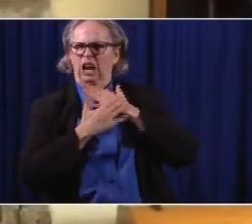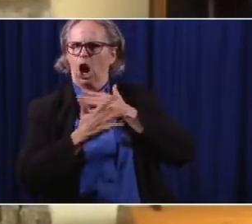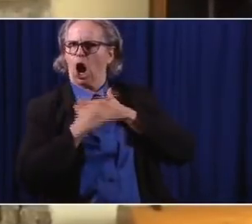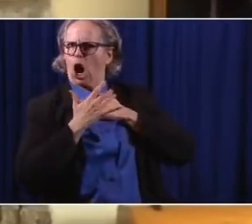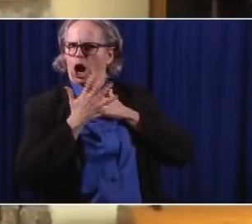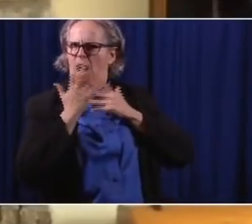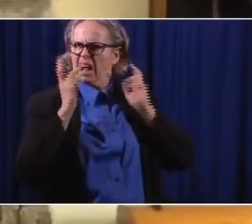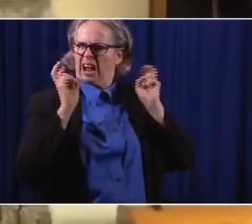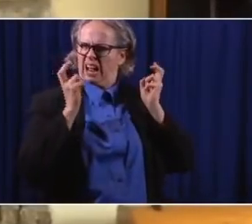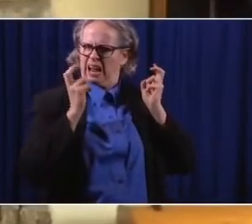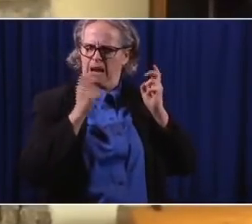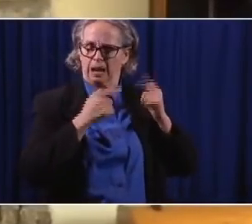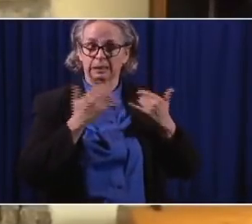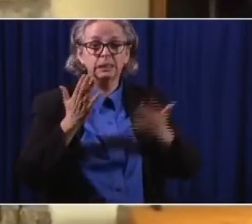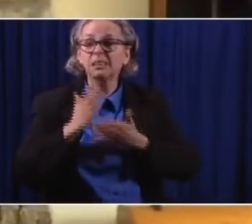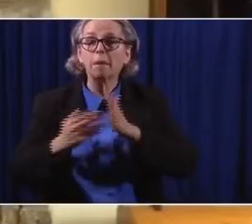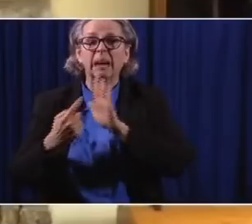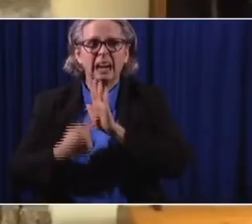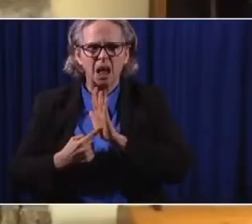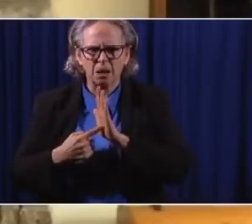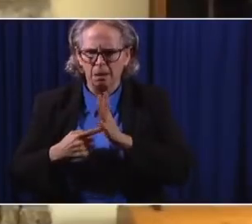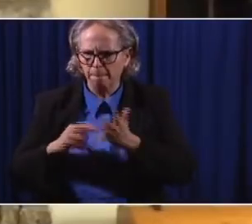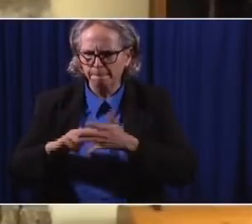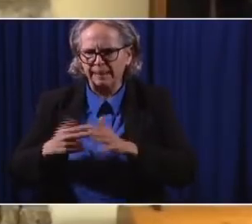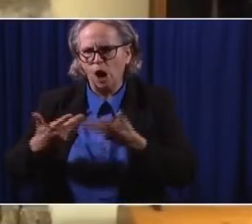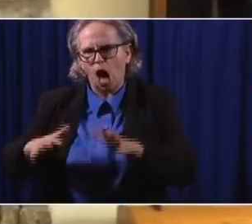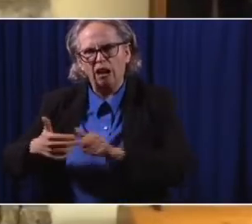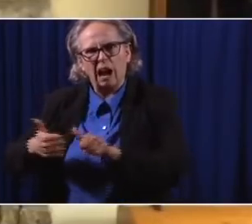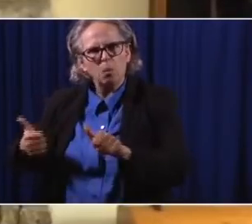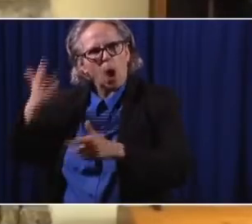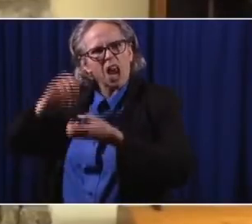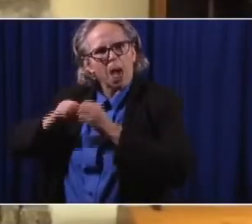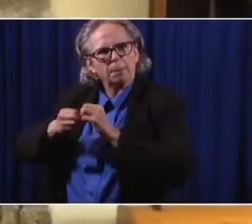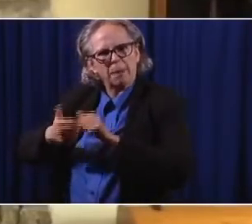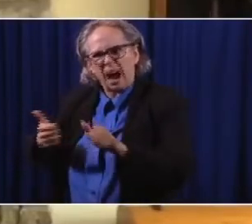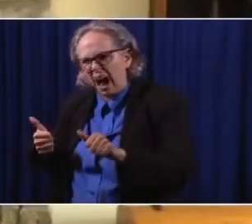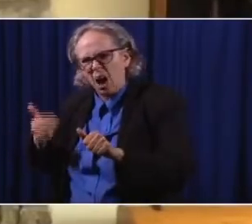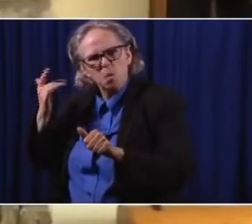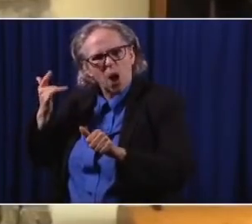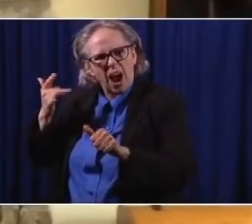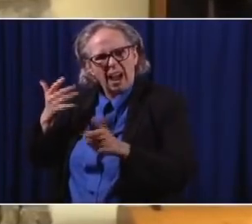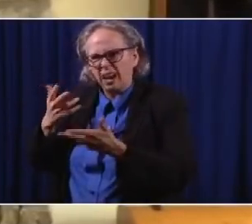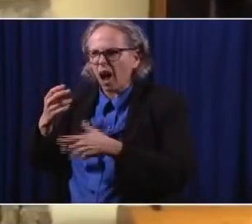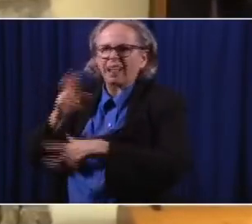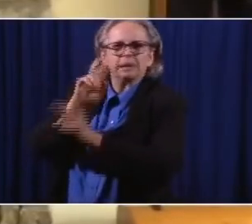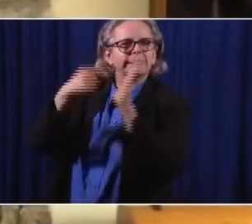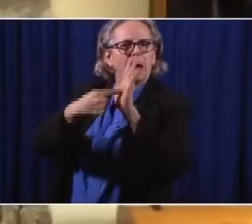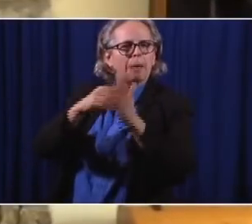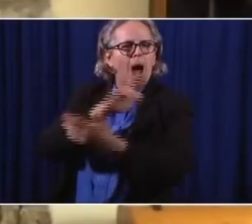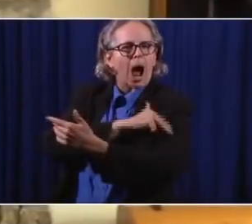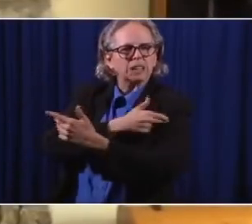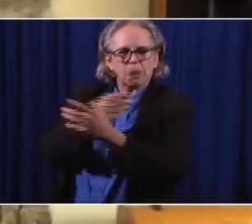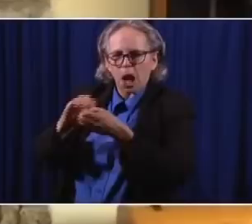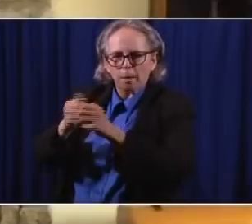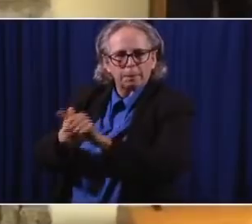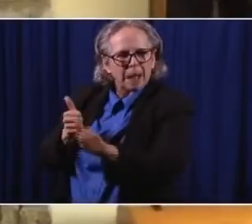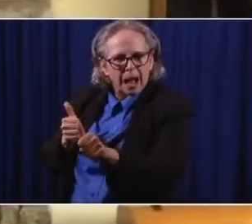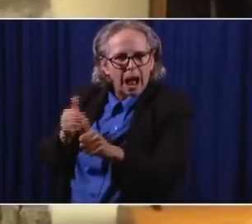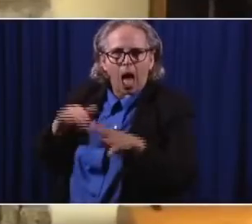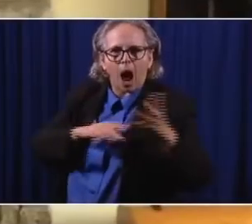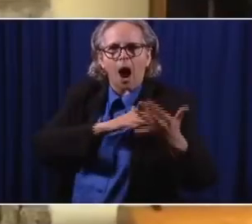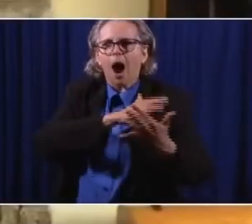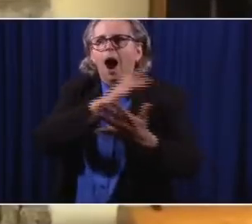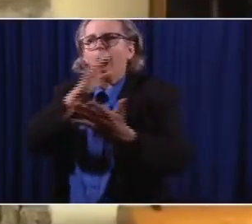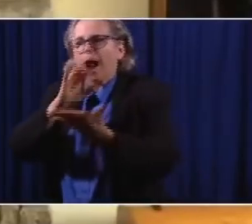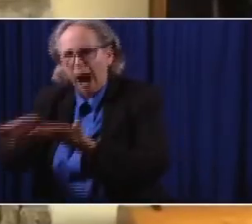late indicators. For example, hospital. More and more people coming into that hospital.